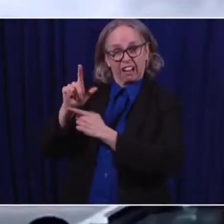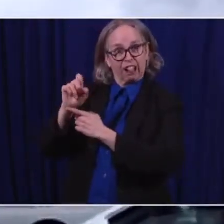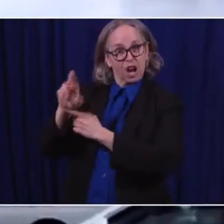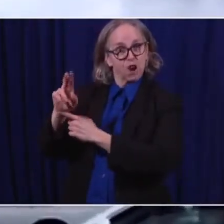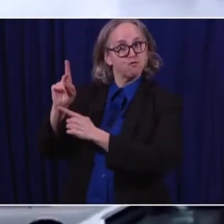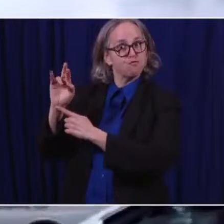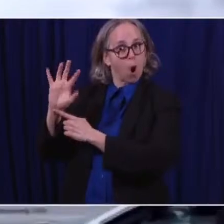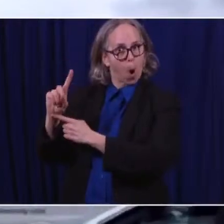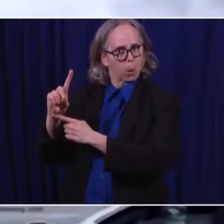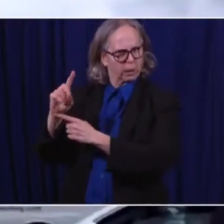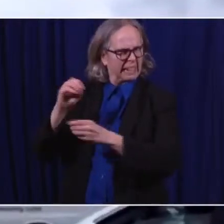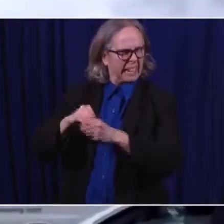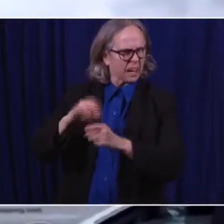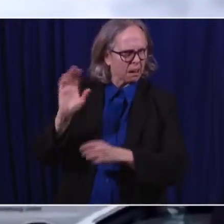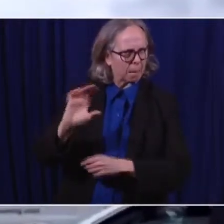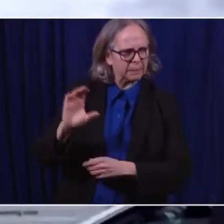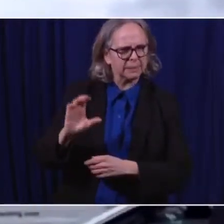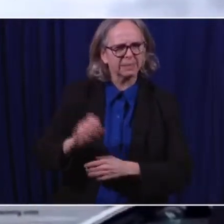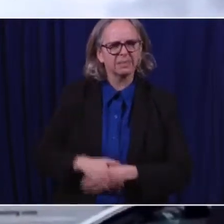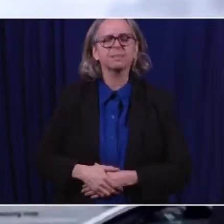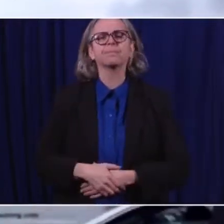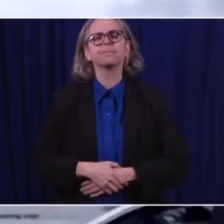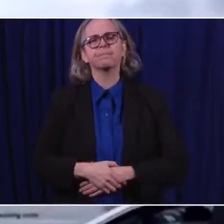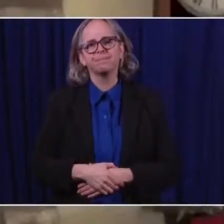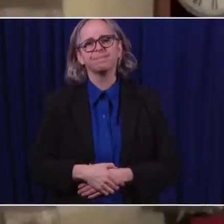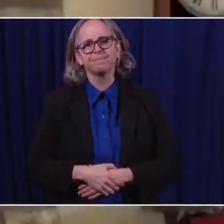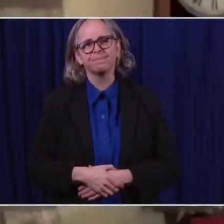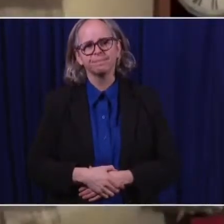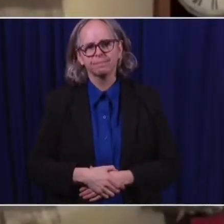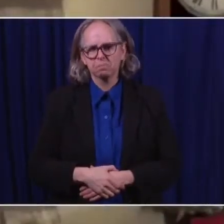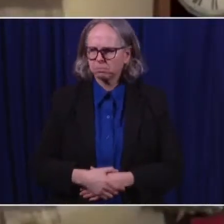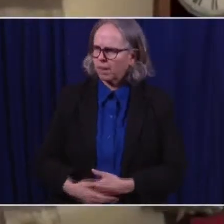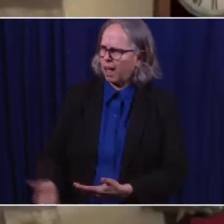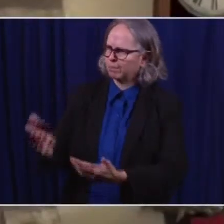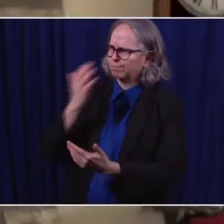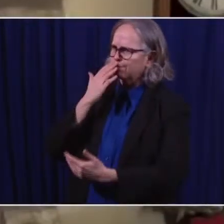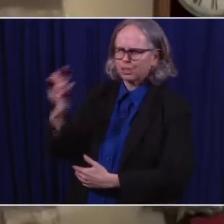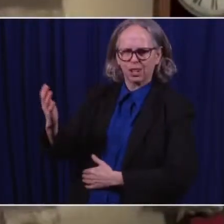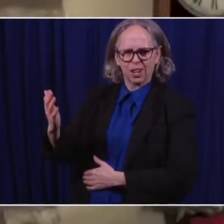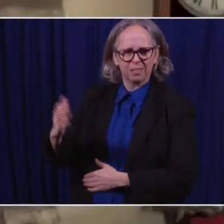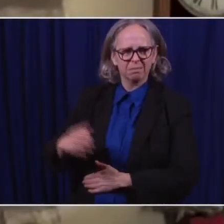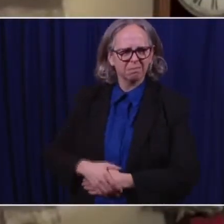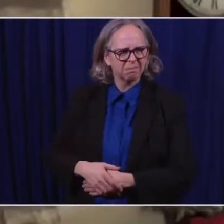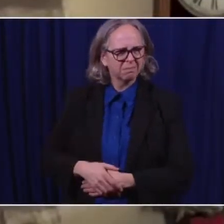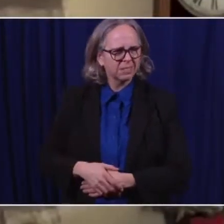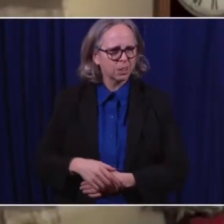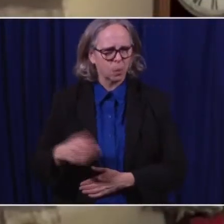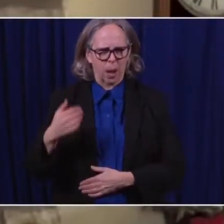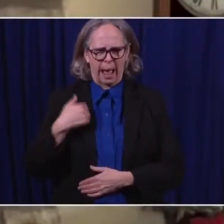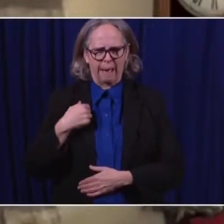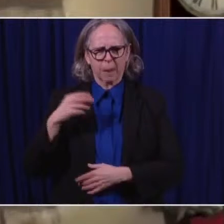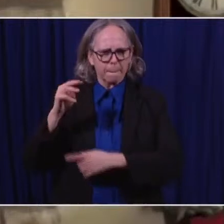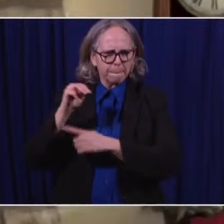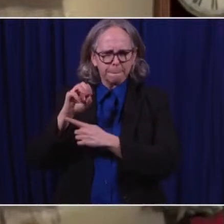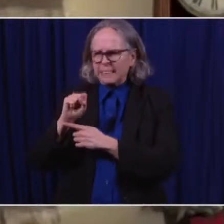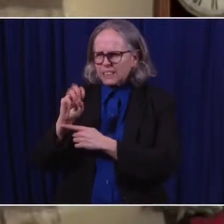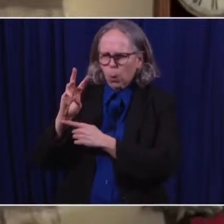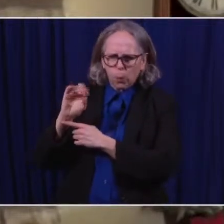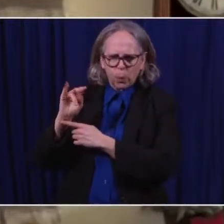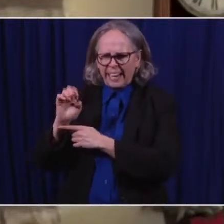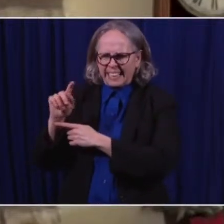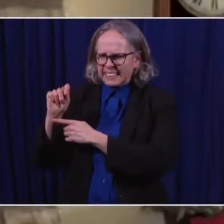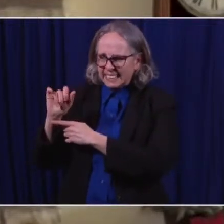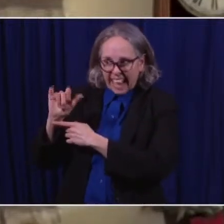northeast of Columbus, Ohio. I think you have Miss Winnie Taylor there, who is ready to get vaccinated.